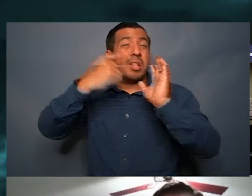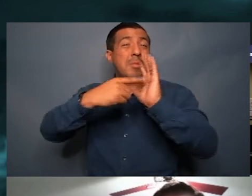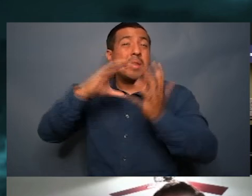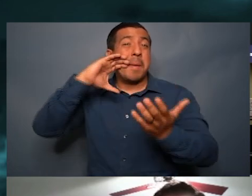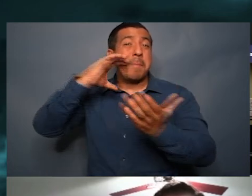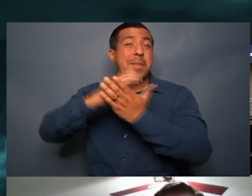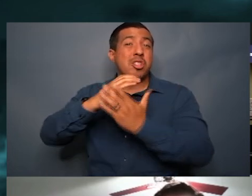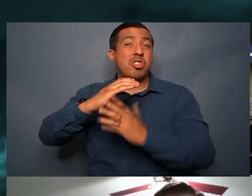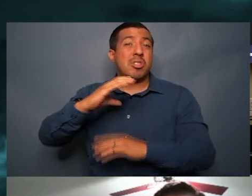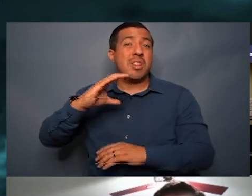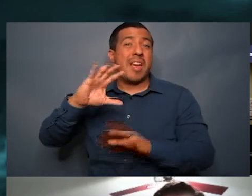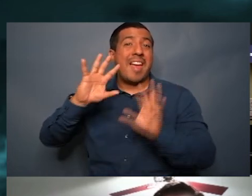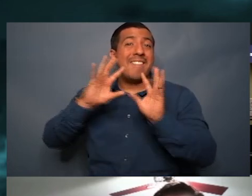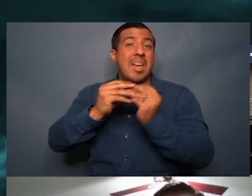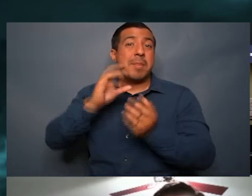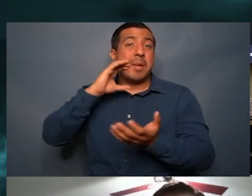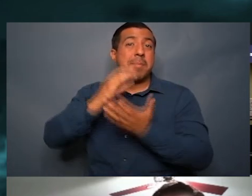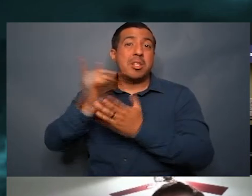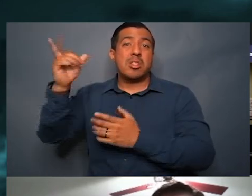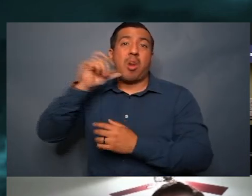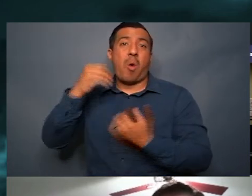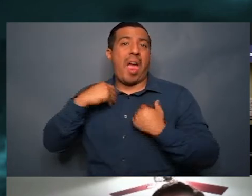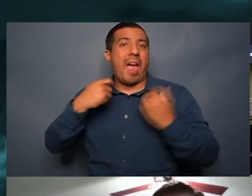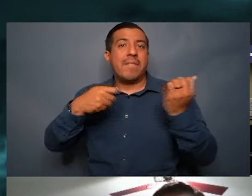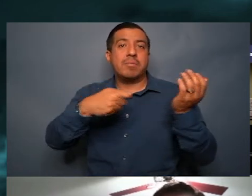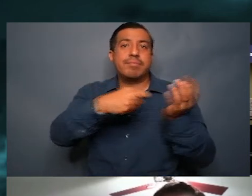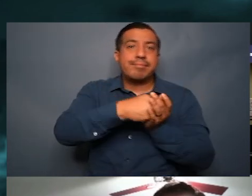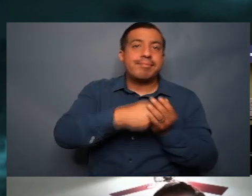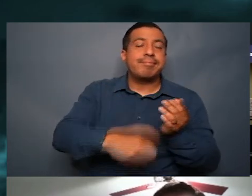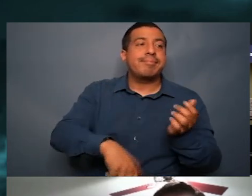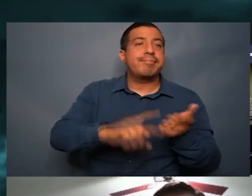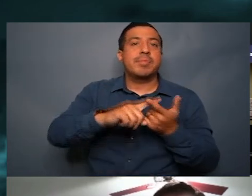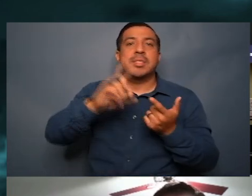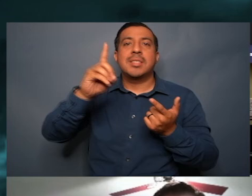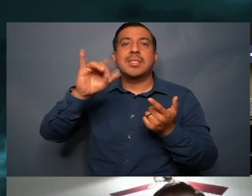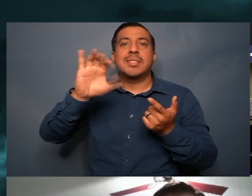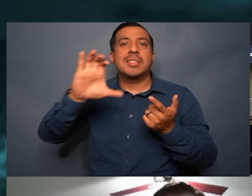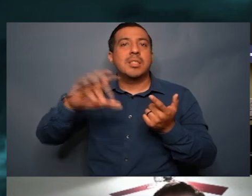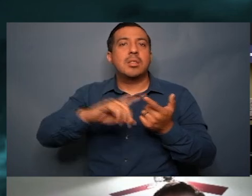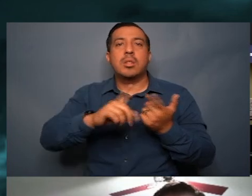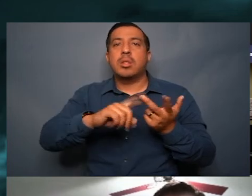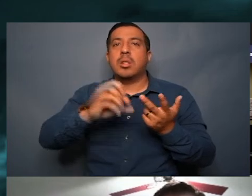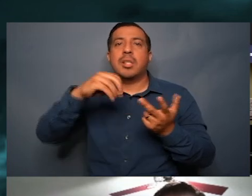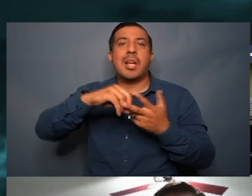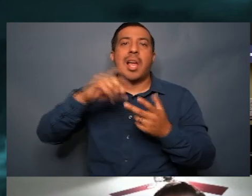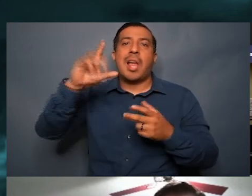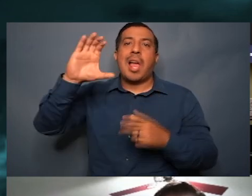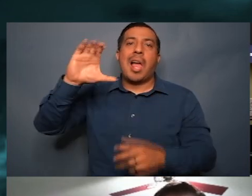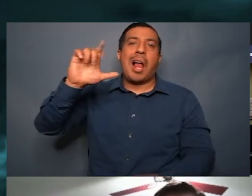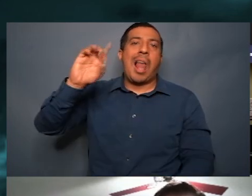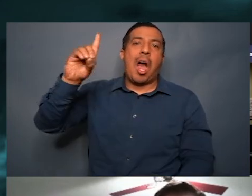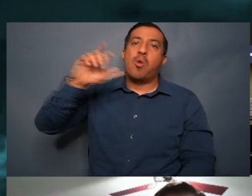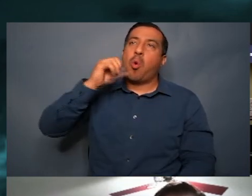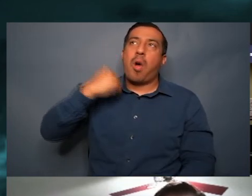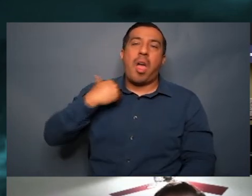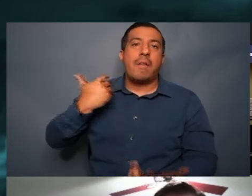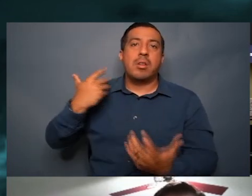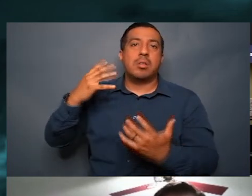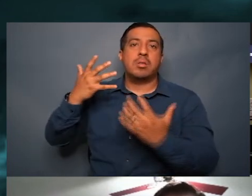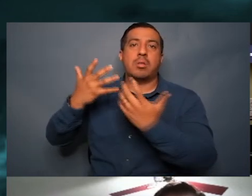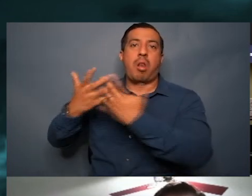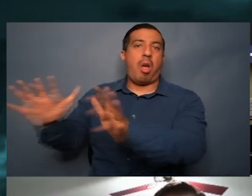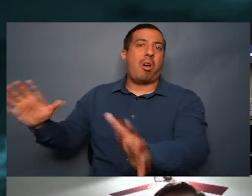family pictures weren't backed up at that time on a disk or in the cloud or anything like that. All of those